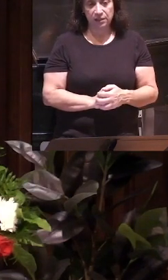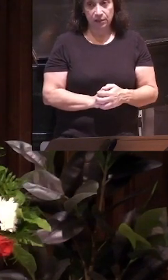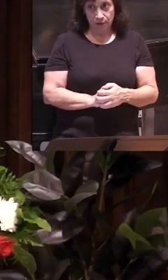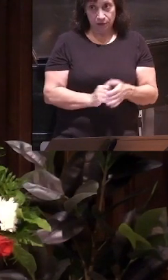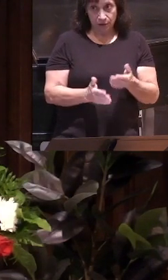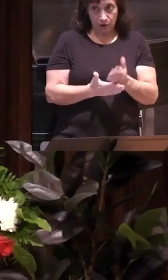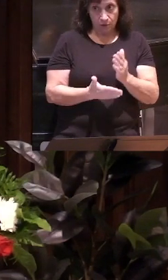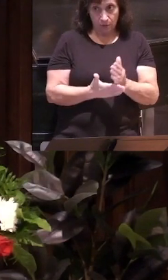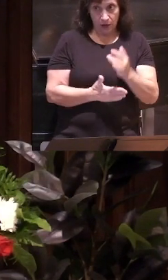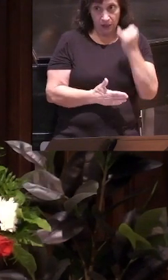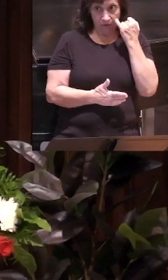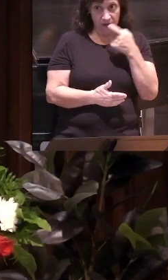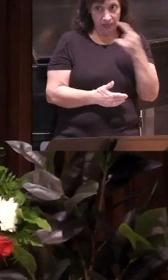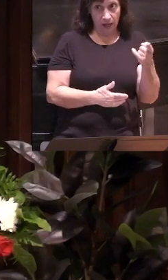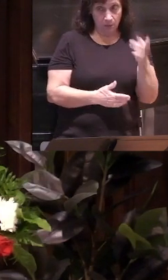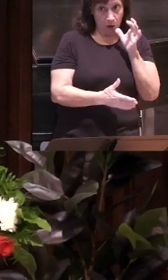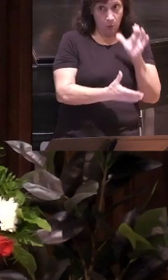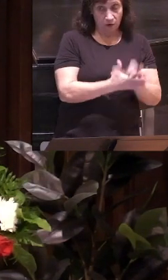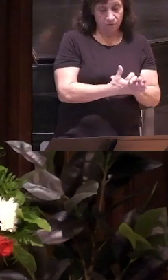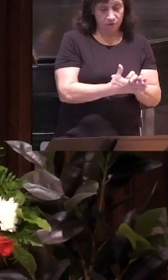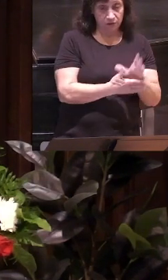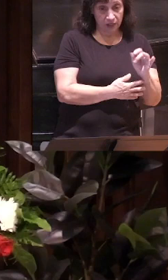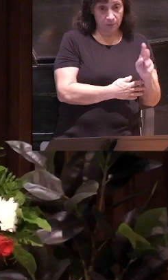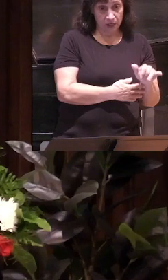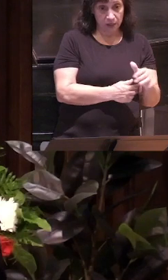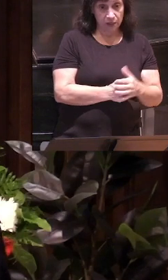"Is it all right if I tell Tammy?"